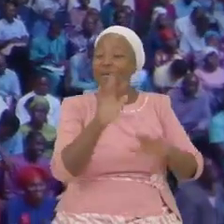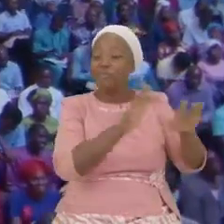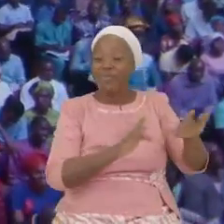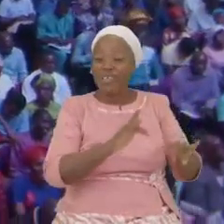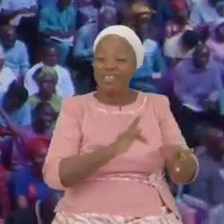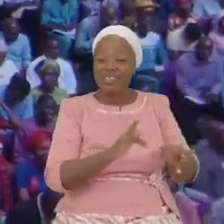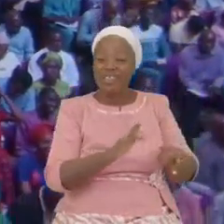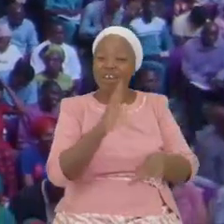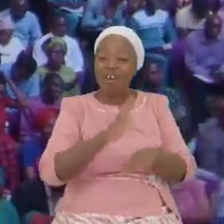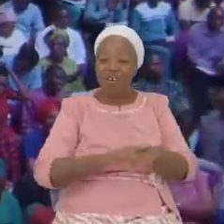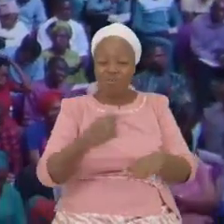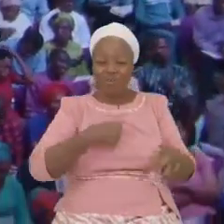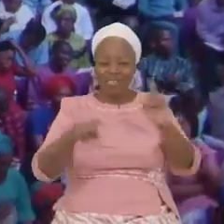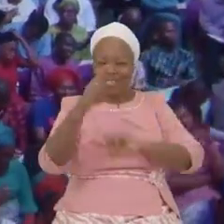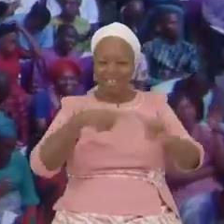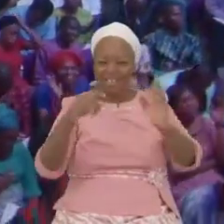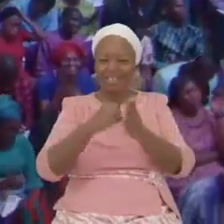Mercy on me.